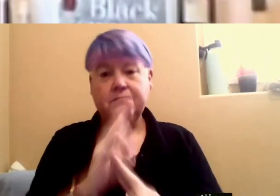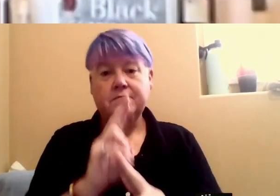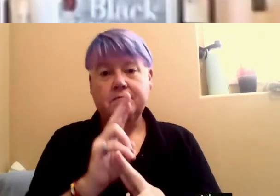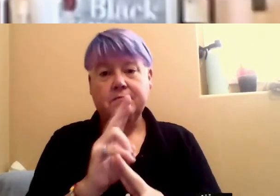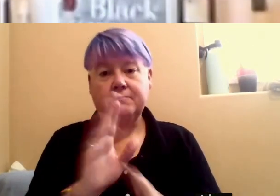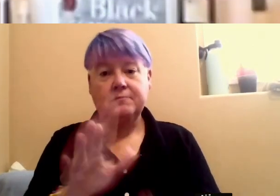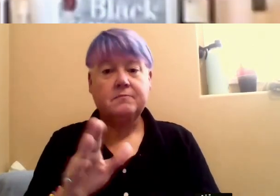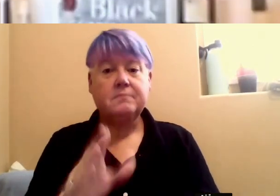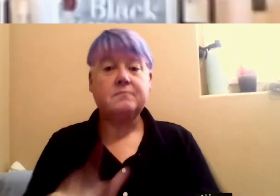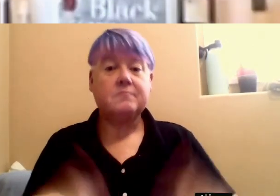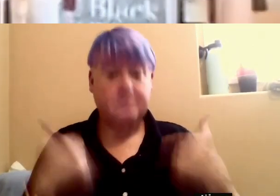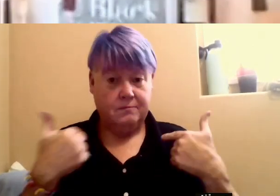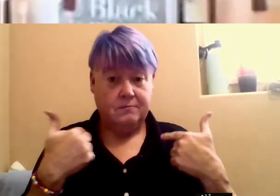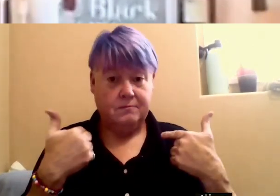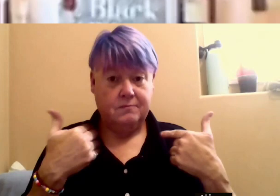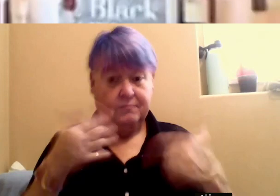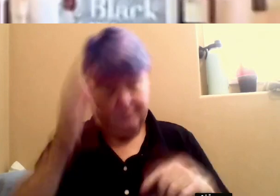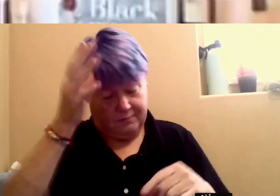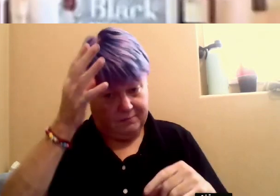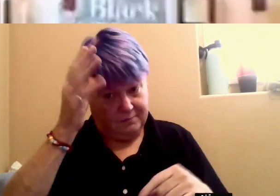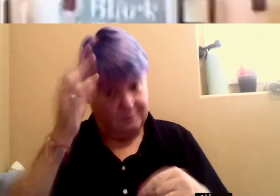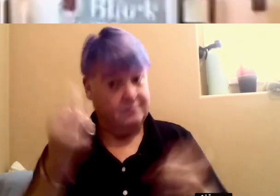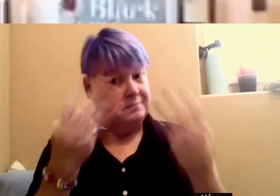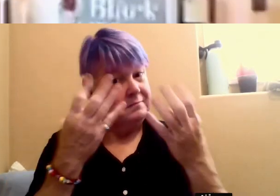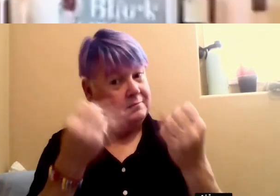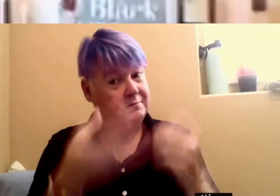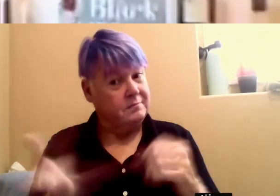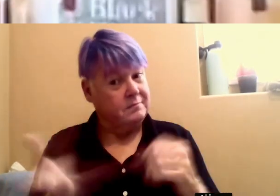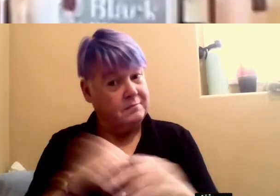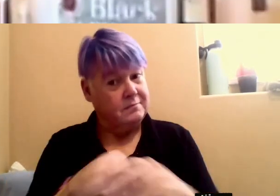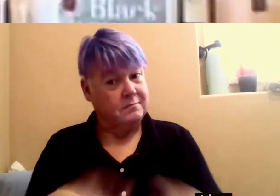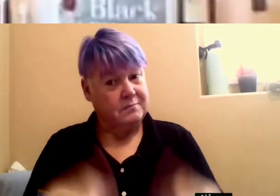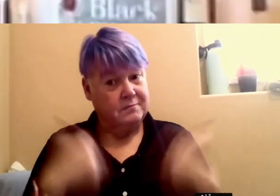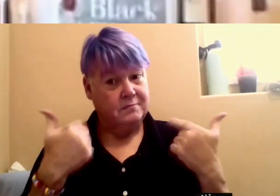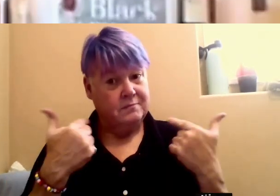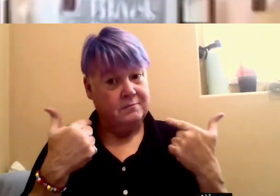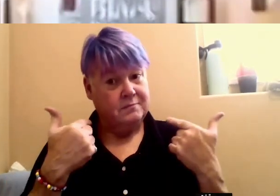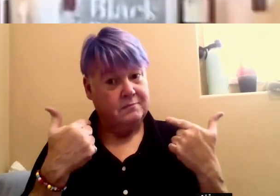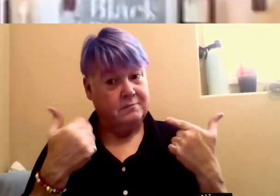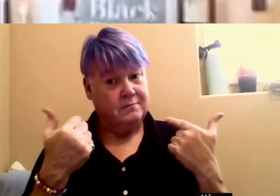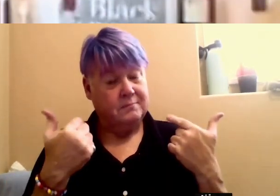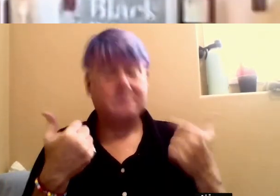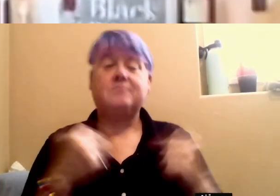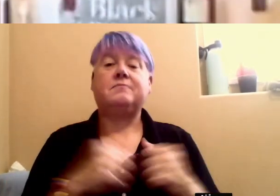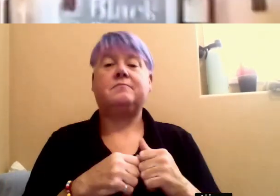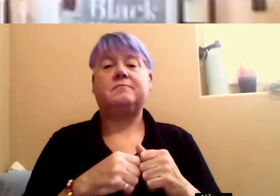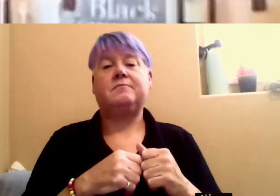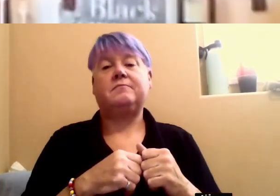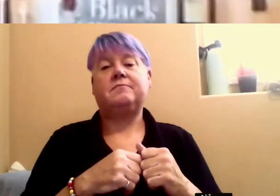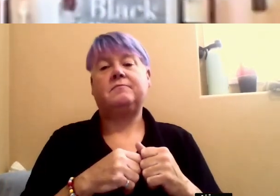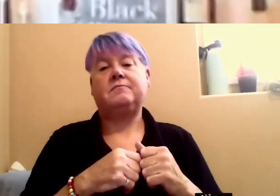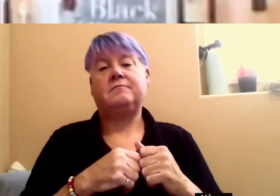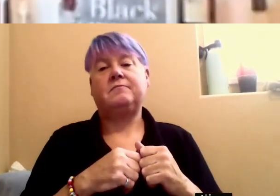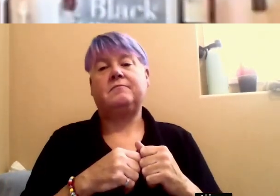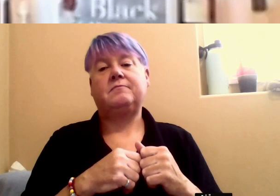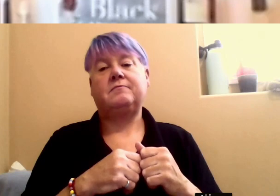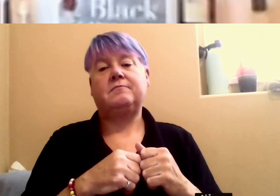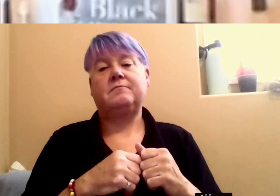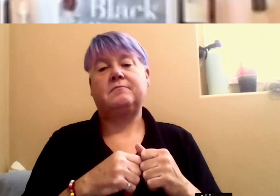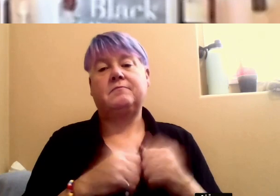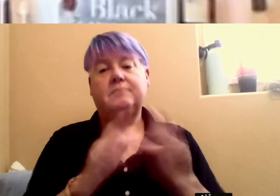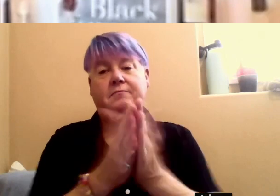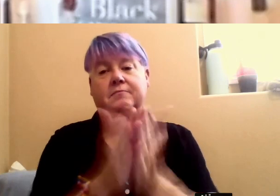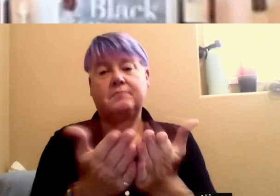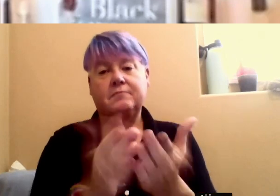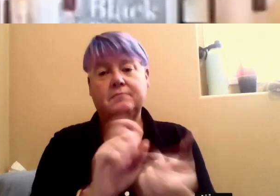my dad did a lot of incredible things in his life, and so it I think the the book